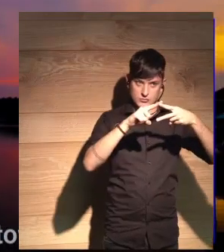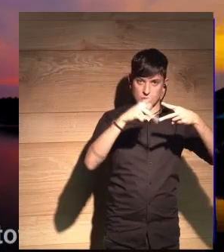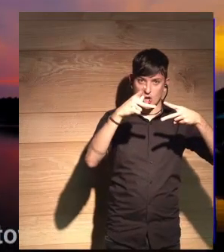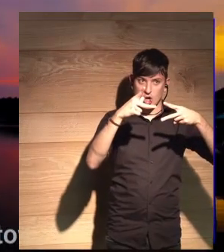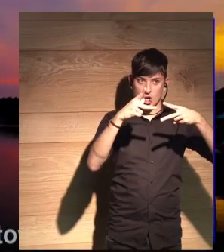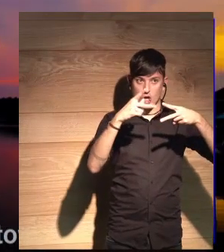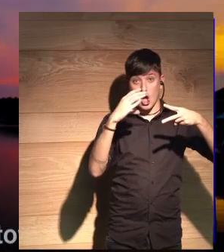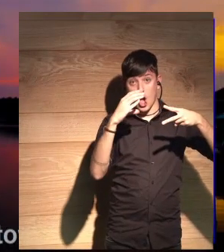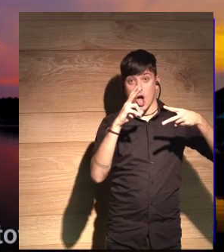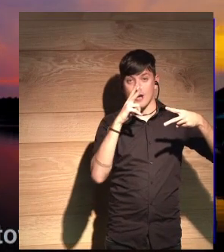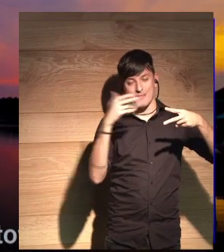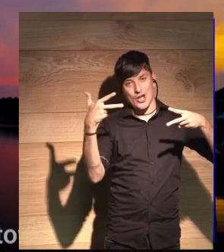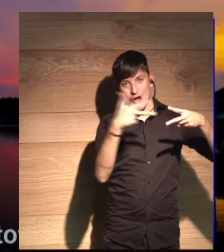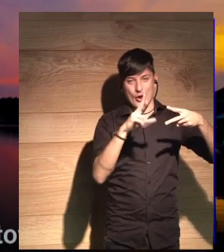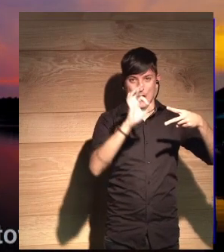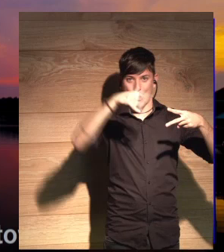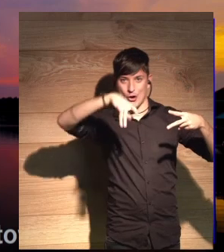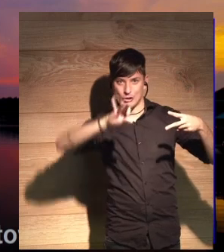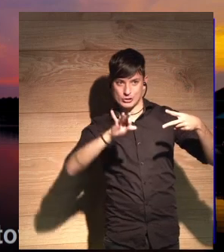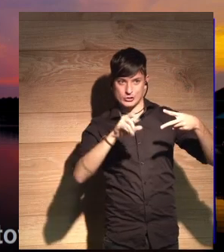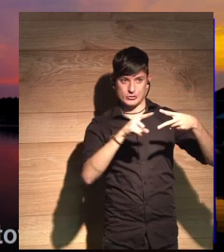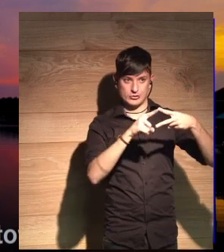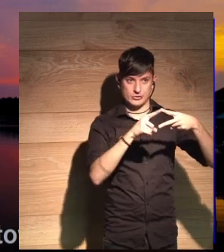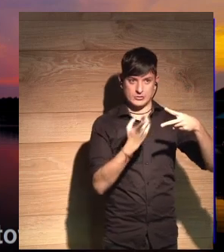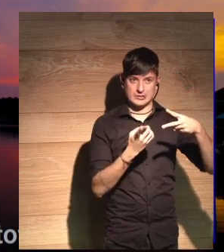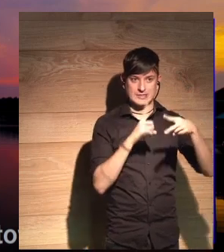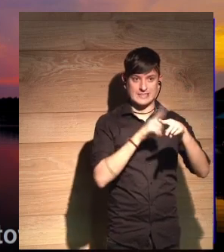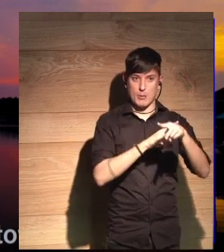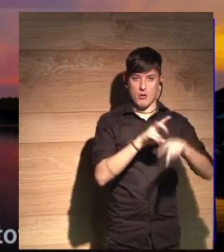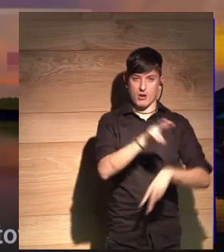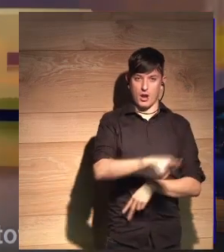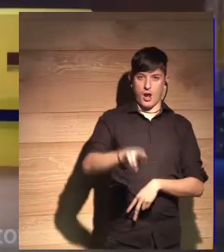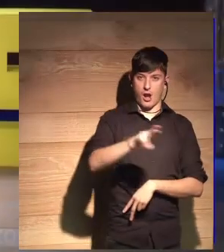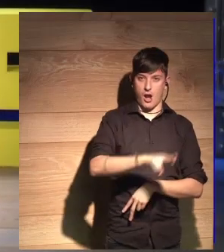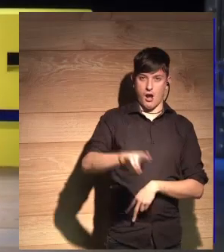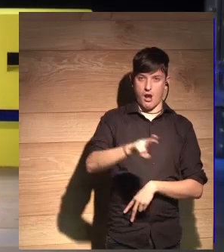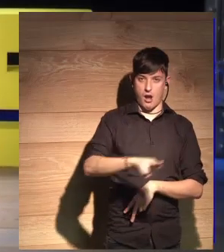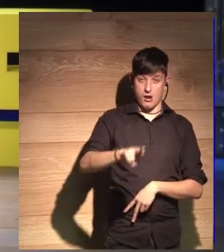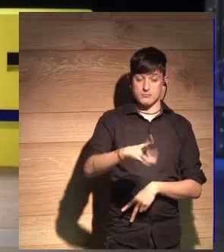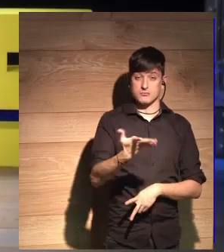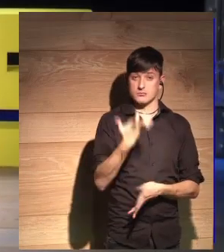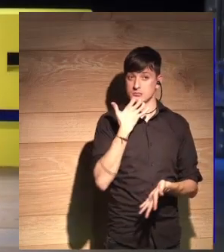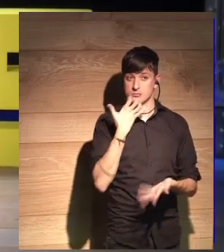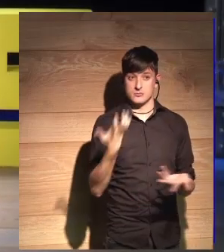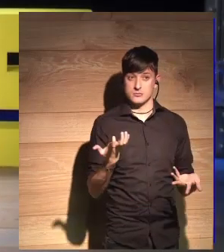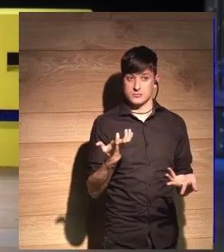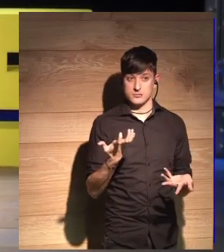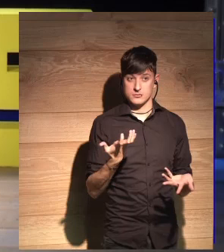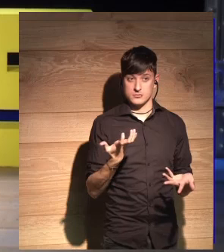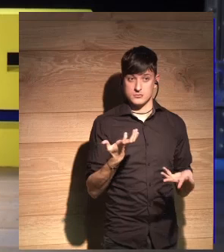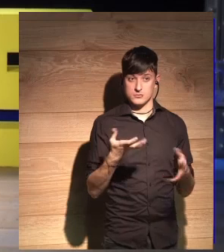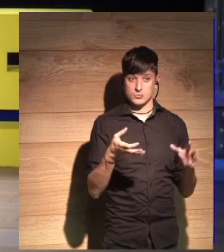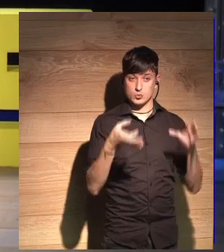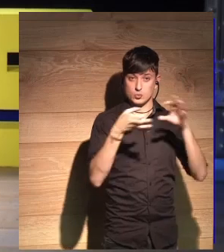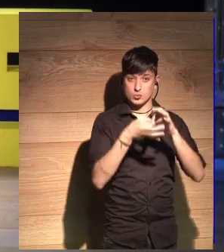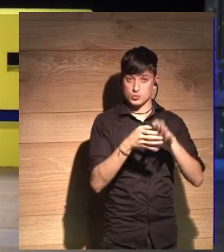of serious, repetitive time. The time when you have a meeting and you only do a certain thing during that meeting. It's the